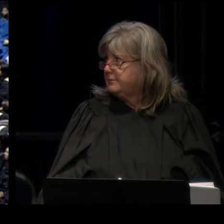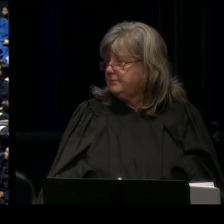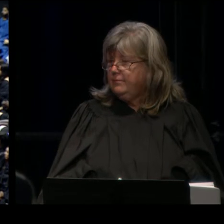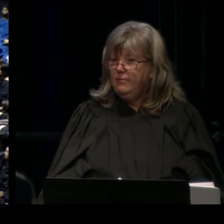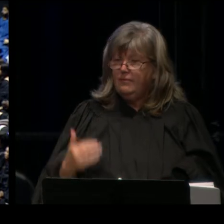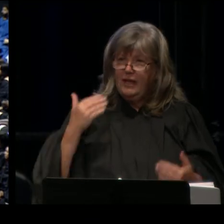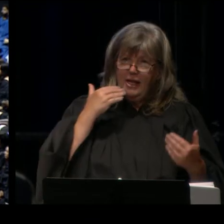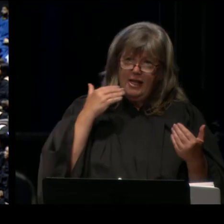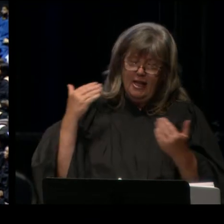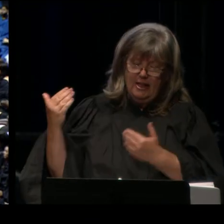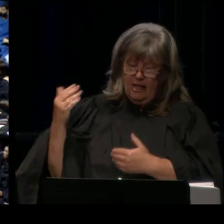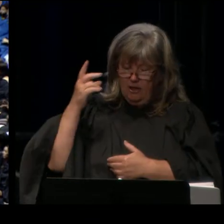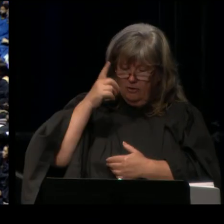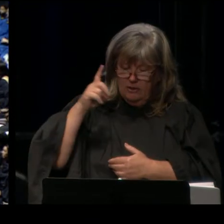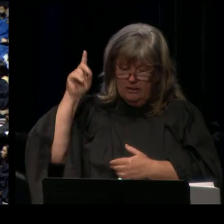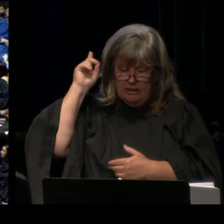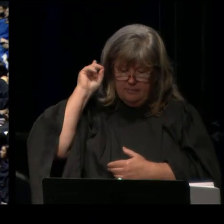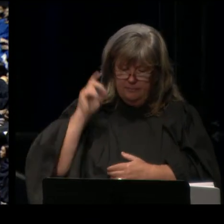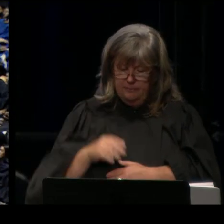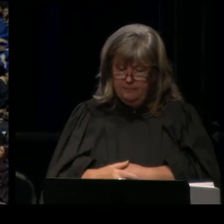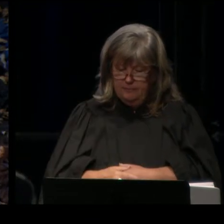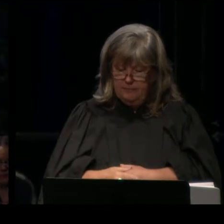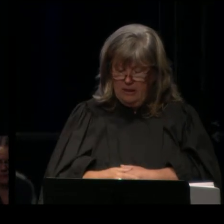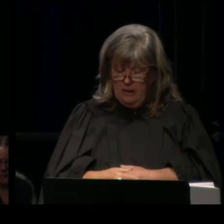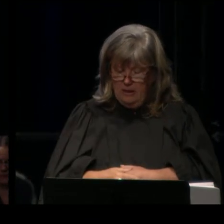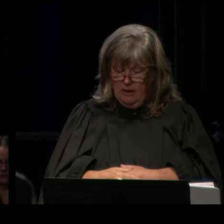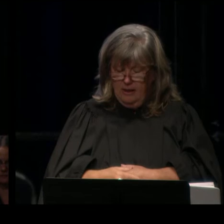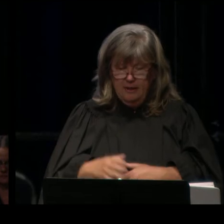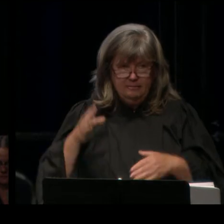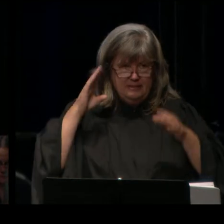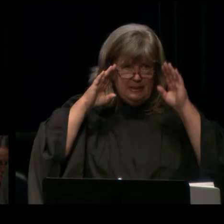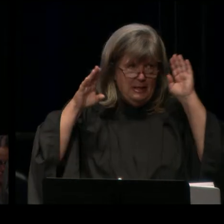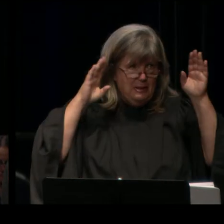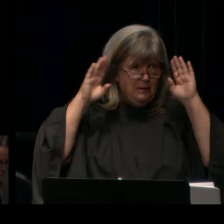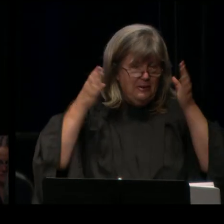Thank you so much, Dean Garbagi. Hello, everyone.